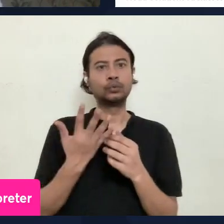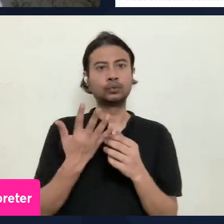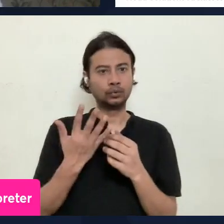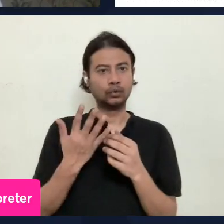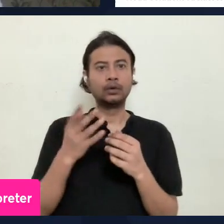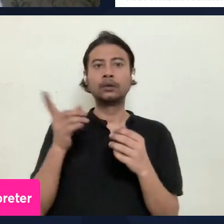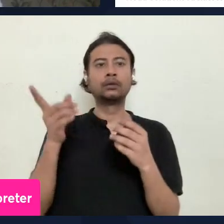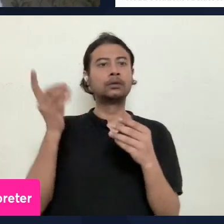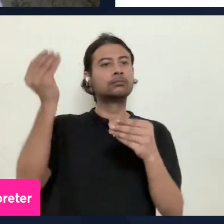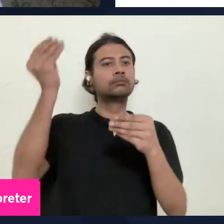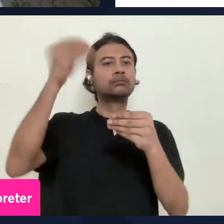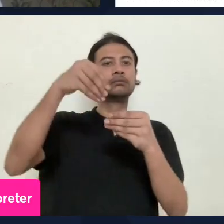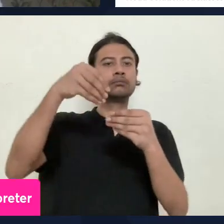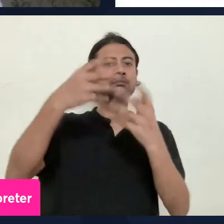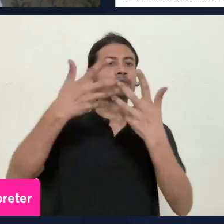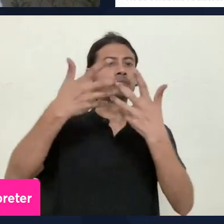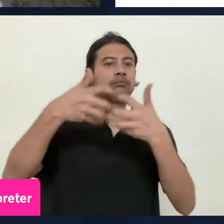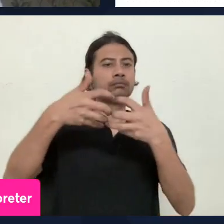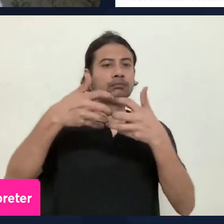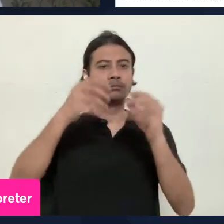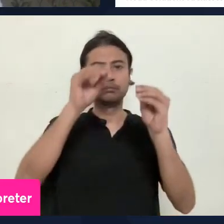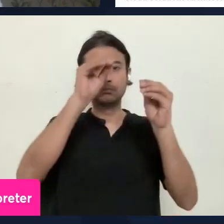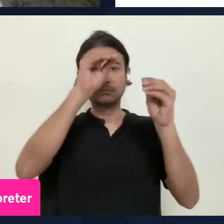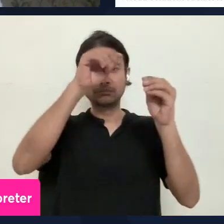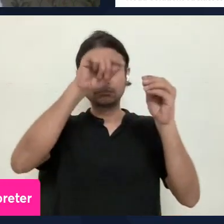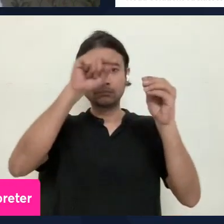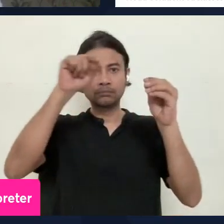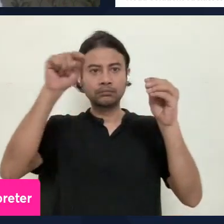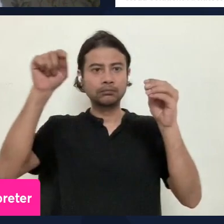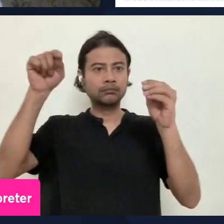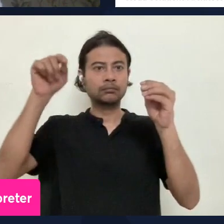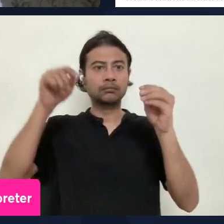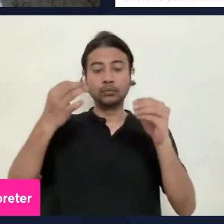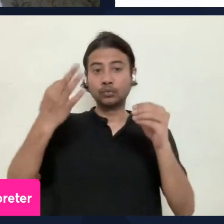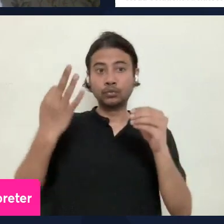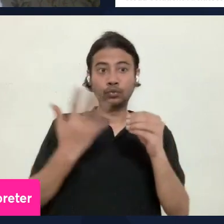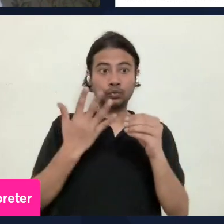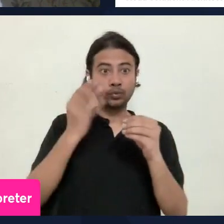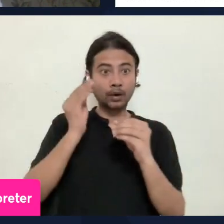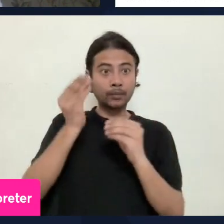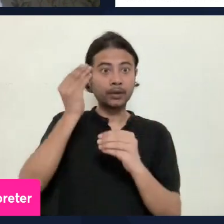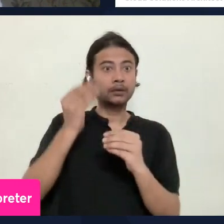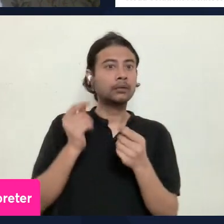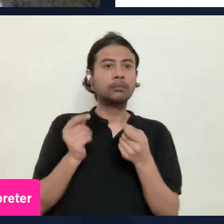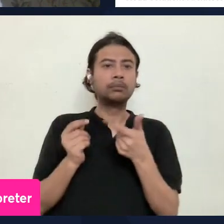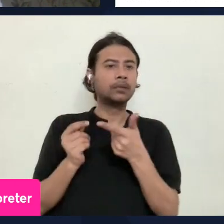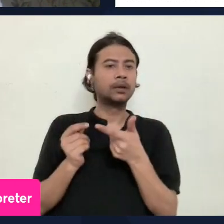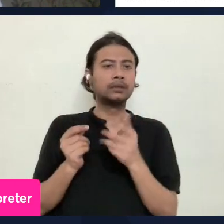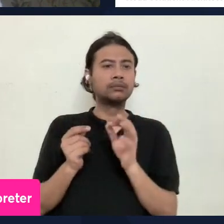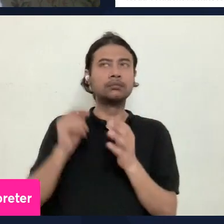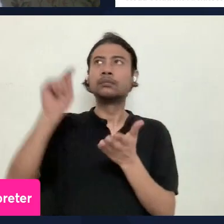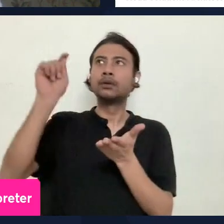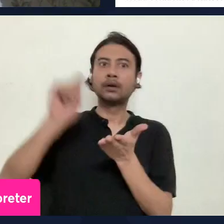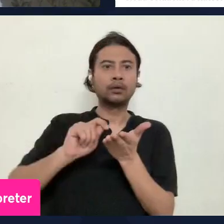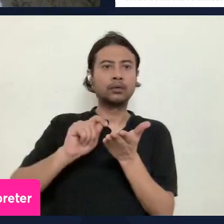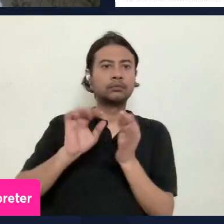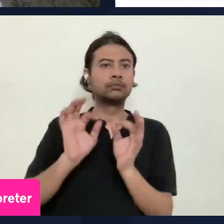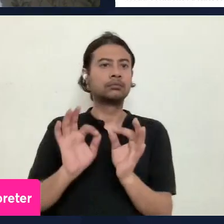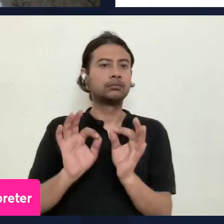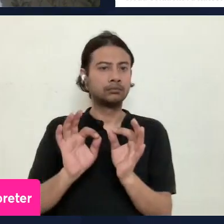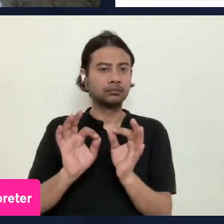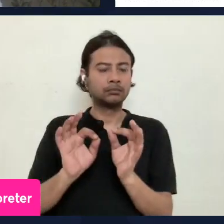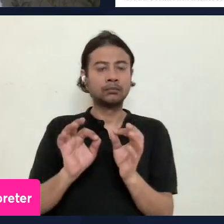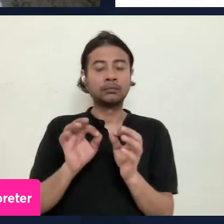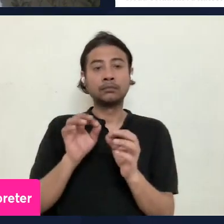part of the service. Customers don't have to create any additional resources. They simply configure it. And it's based on life cycle. And you can set the life